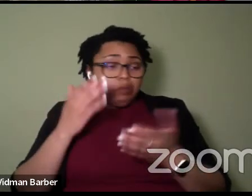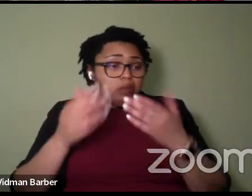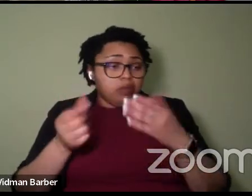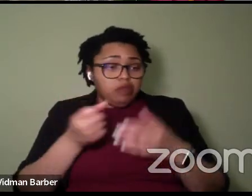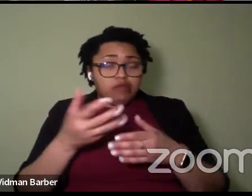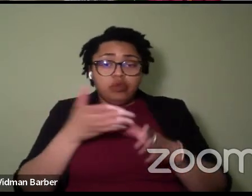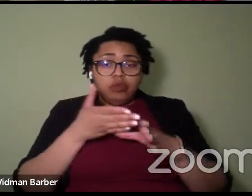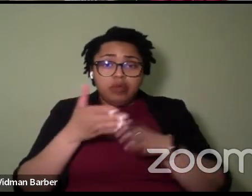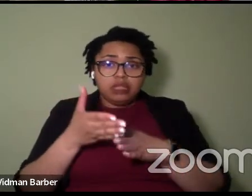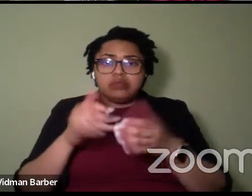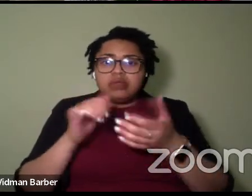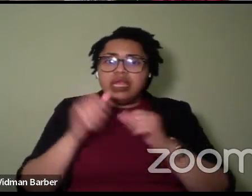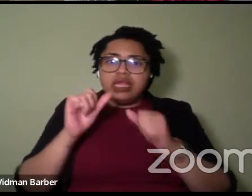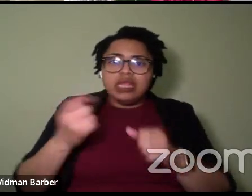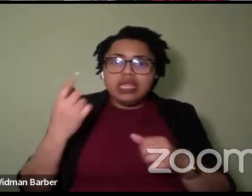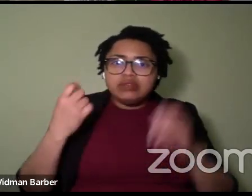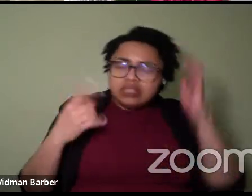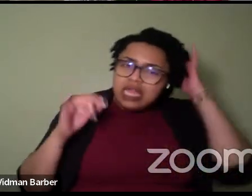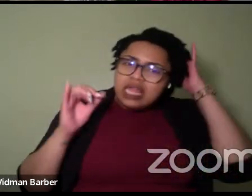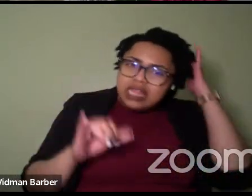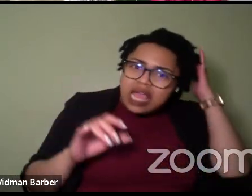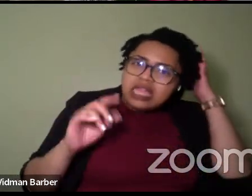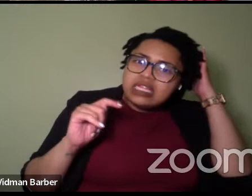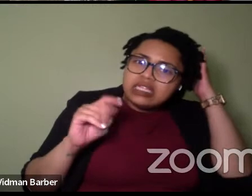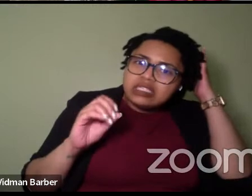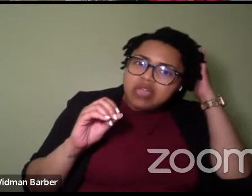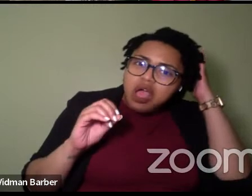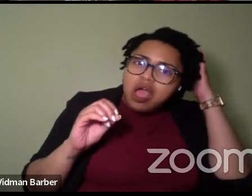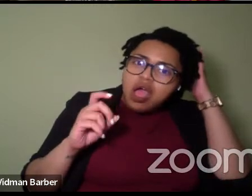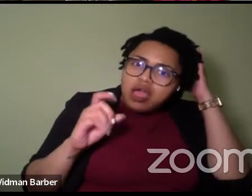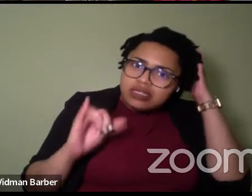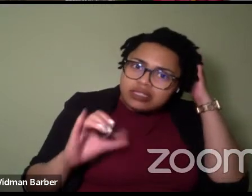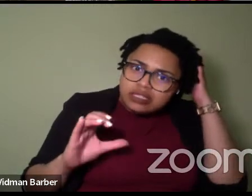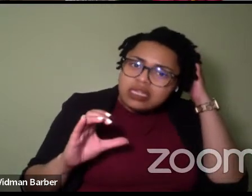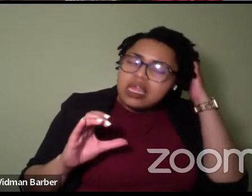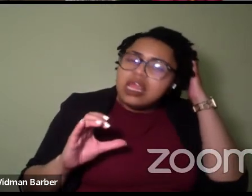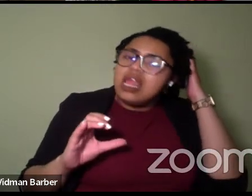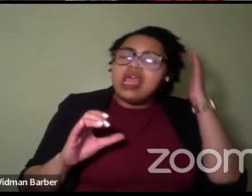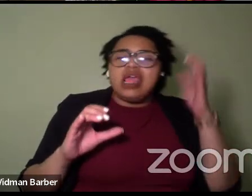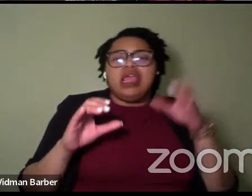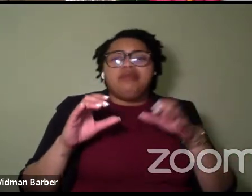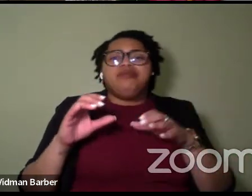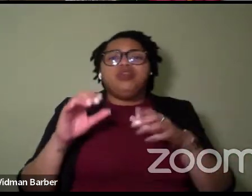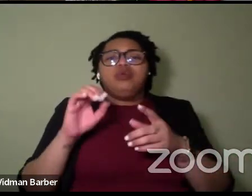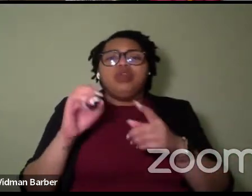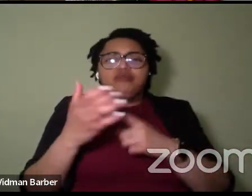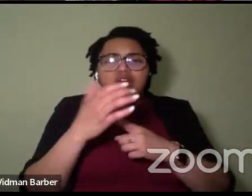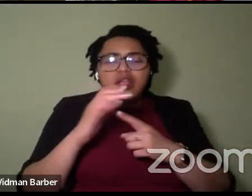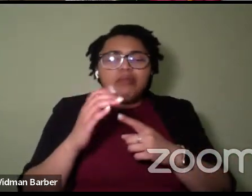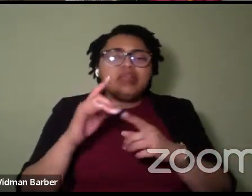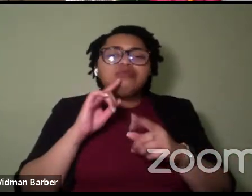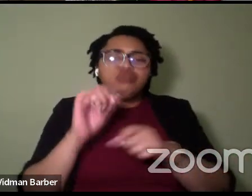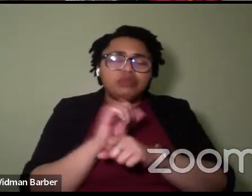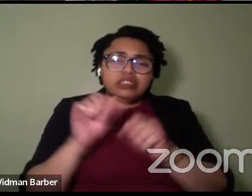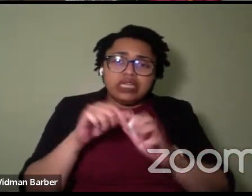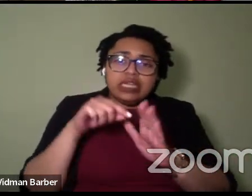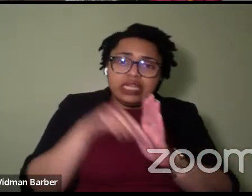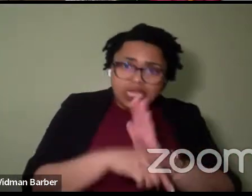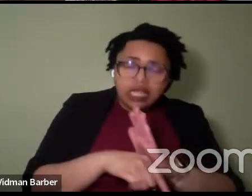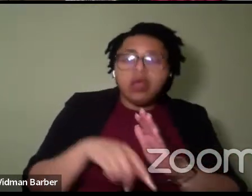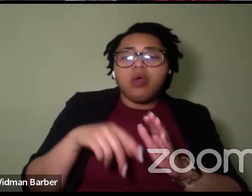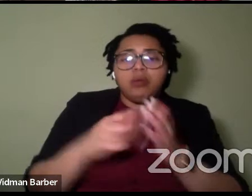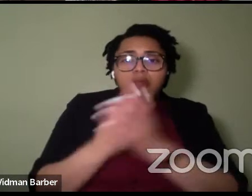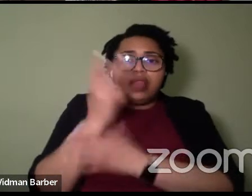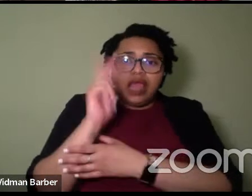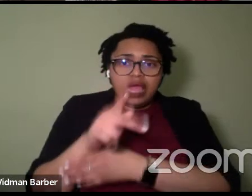toxic environments kill plants, that they need to take care of plants, but they can't understand that toxic environments in the workplace